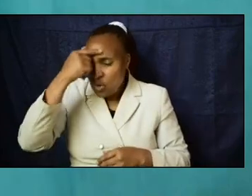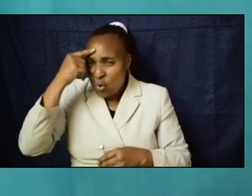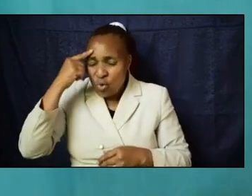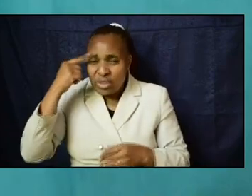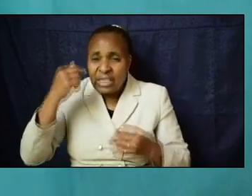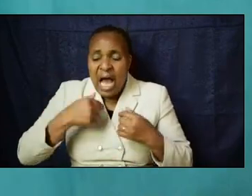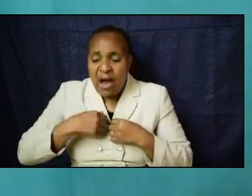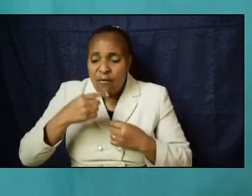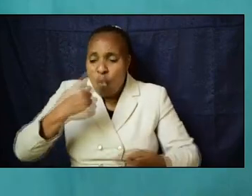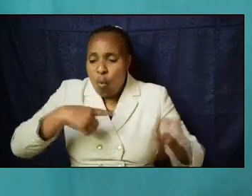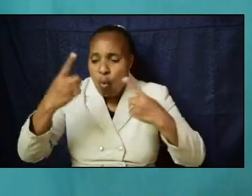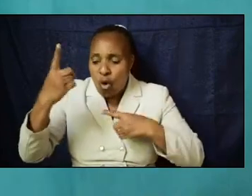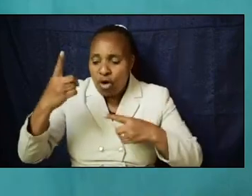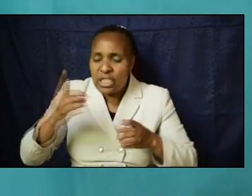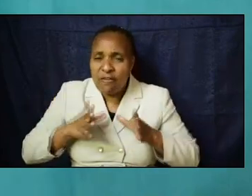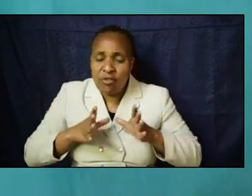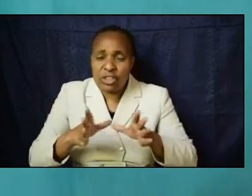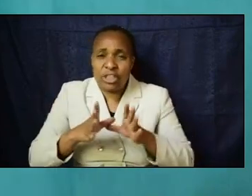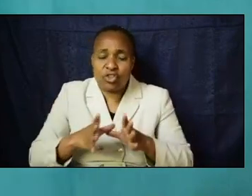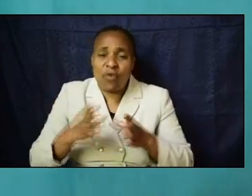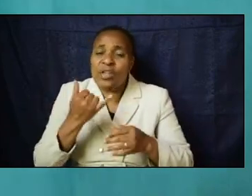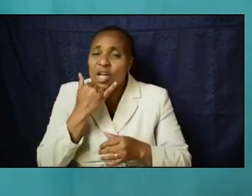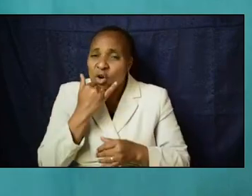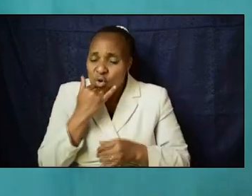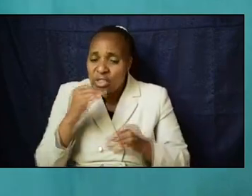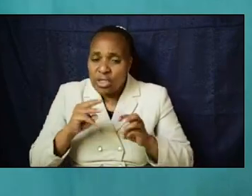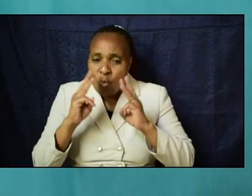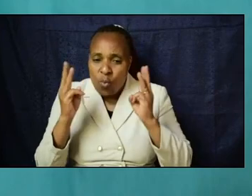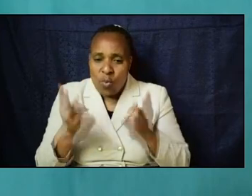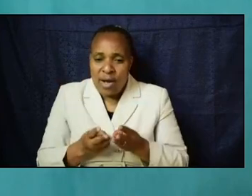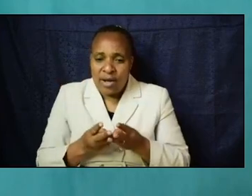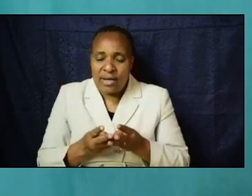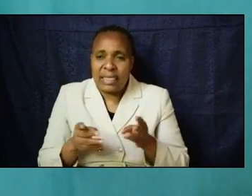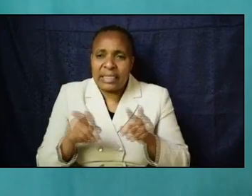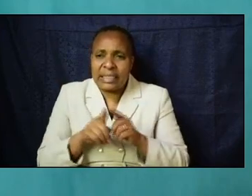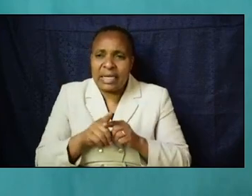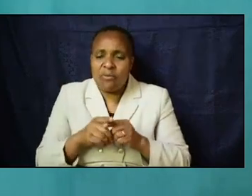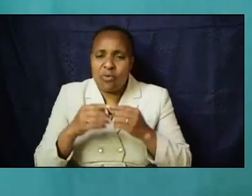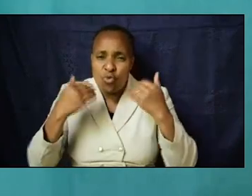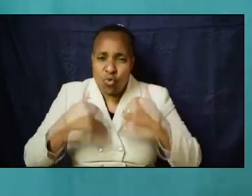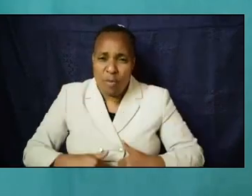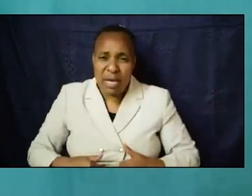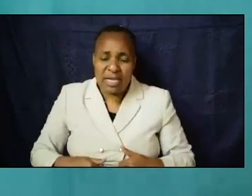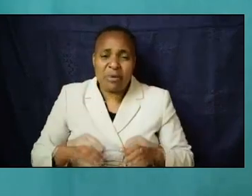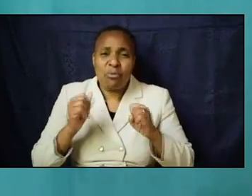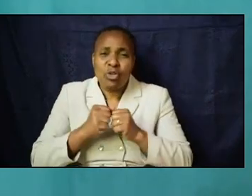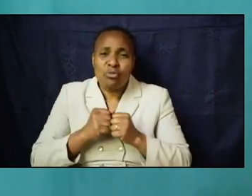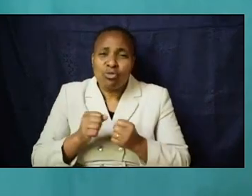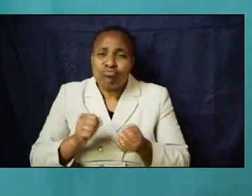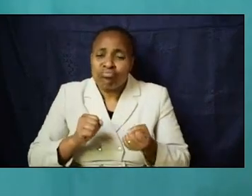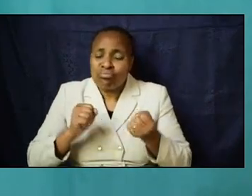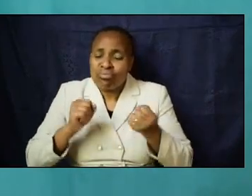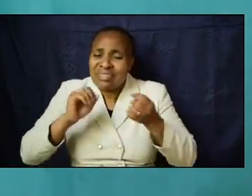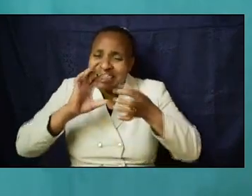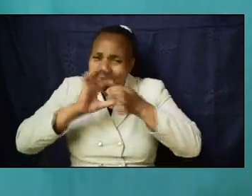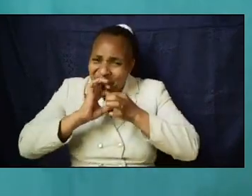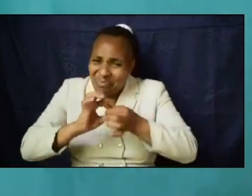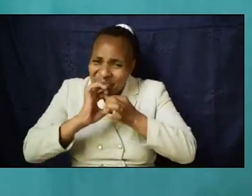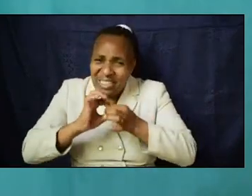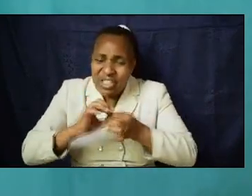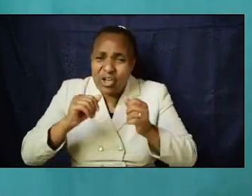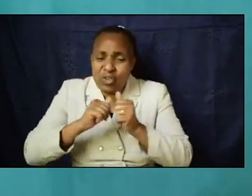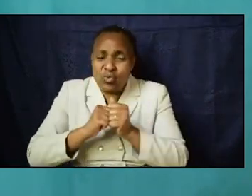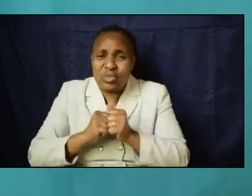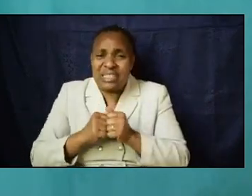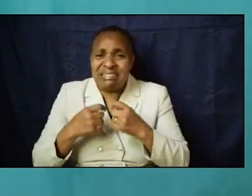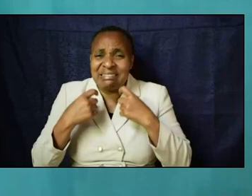and conquered the forces of evil in this world. And as human beings, we were bound to the chains of sin that Satan had held us